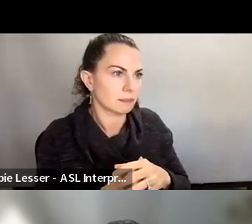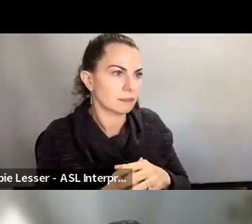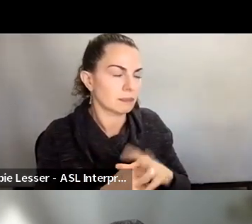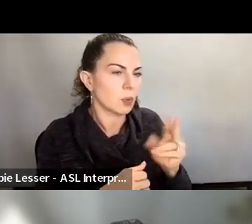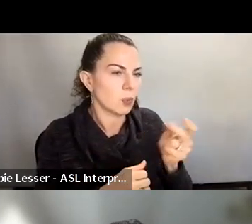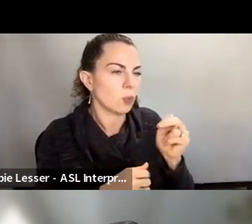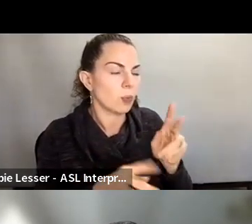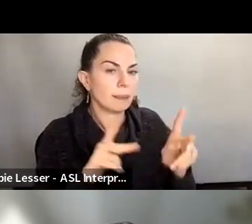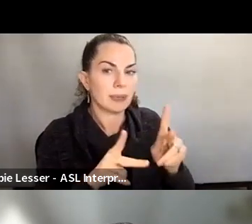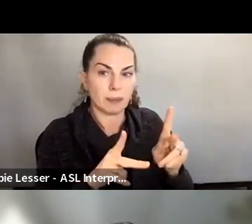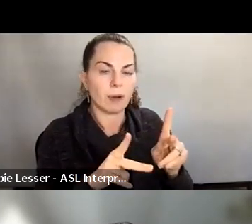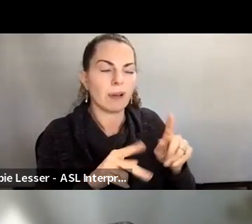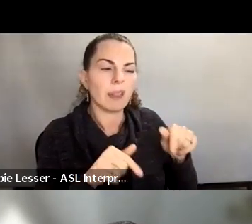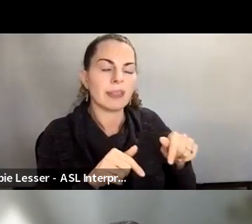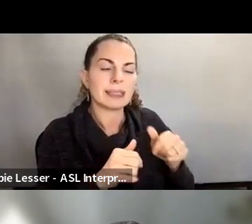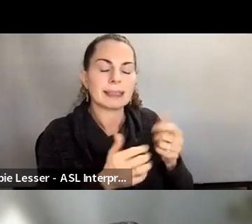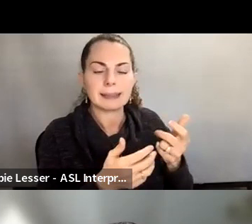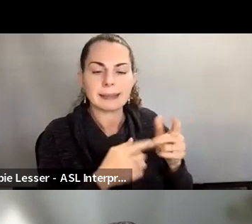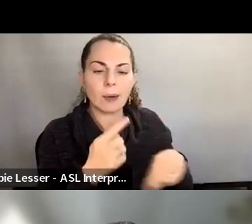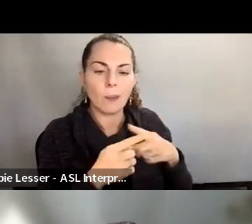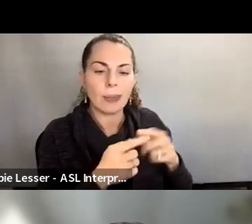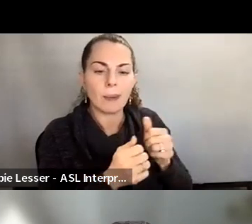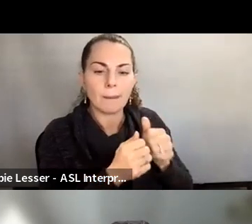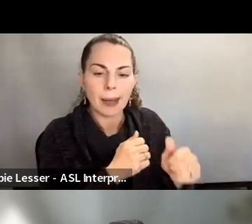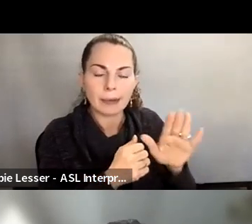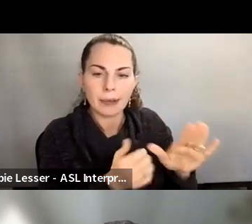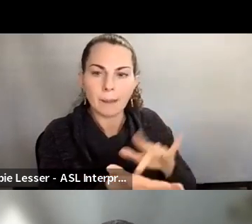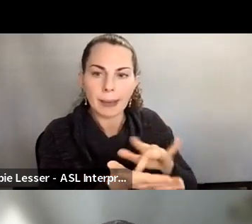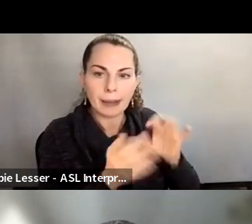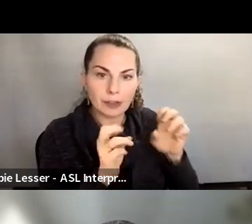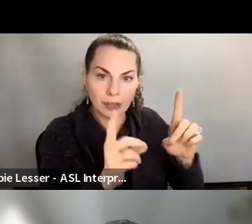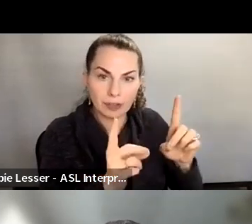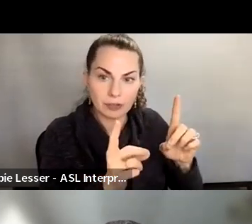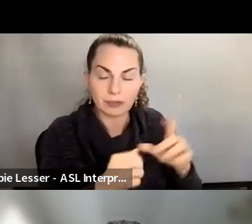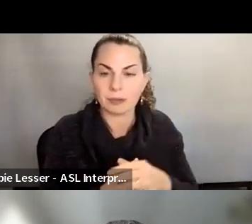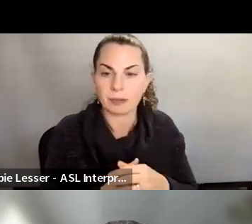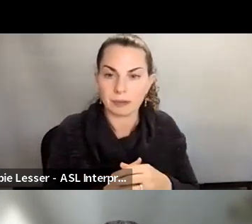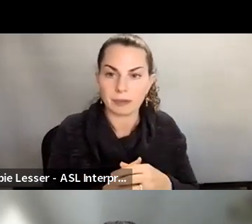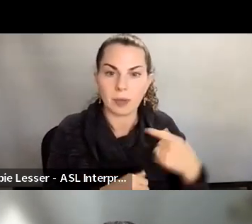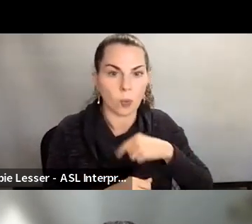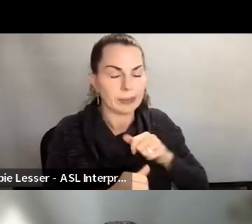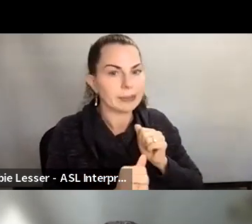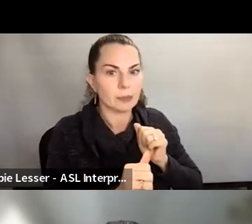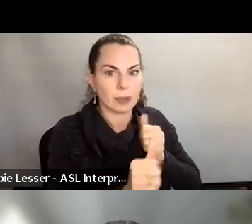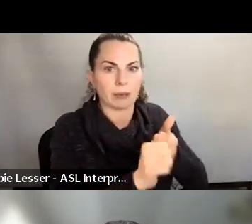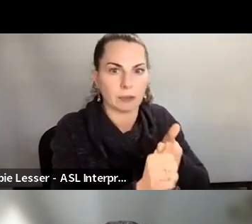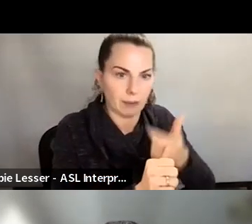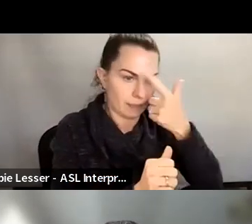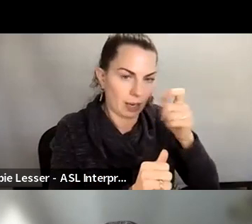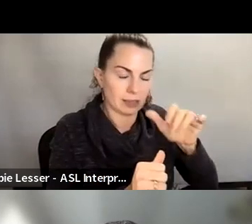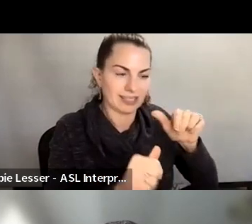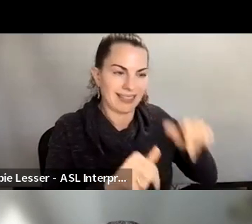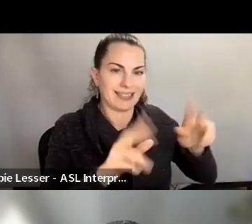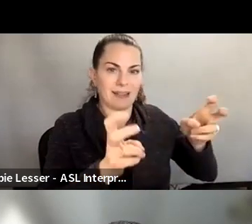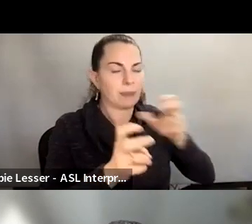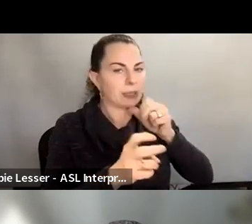medical education. I think there's definitely a lot to be said of, like, we have to catch up because this topic is not covered while they're going through medical